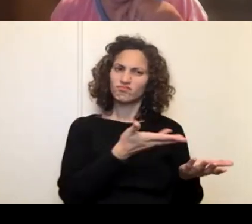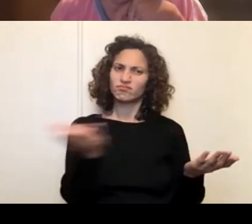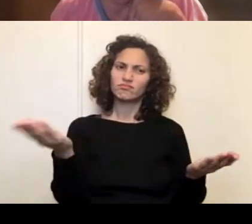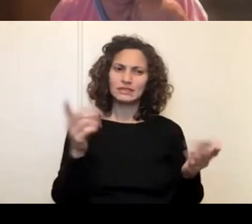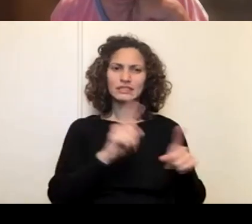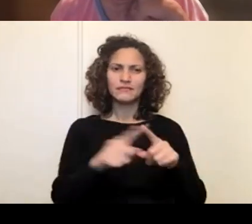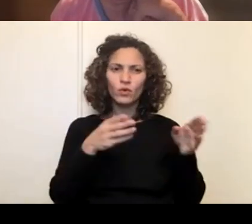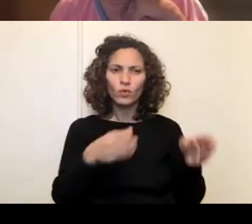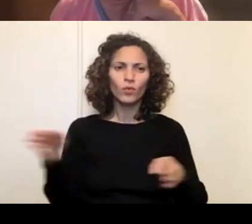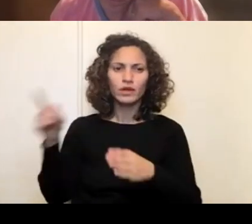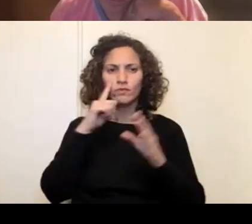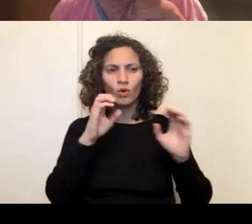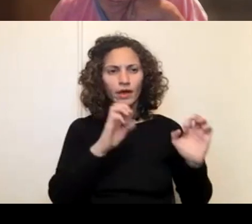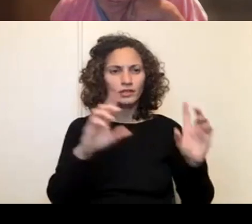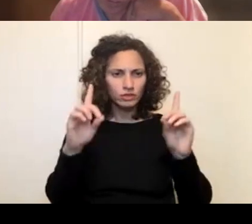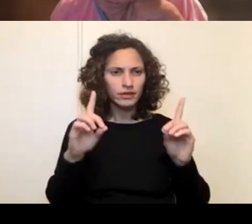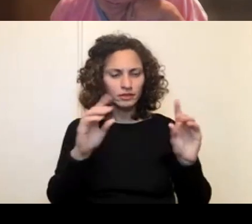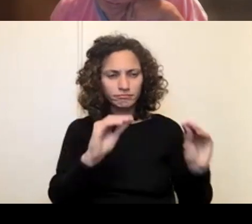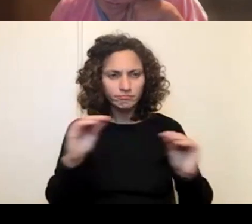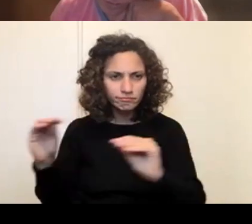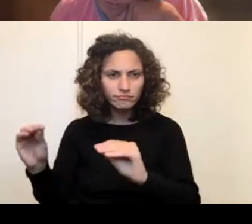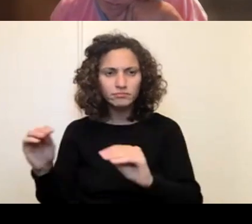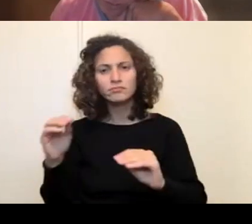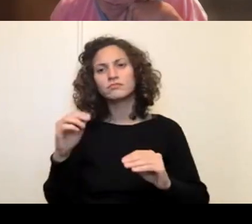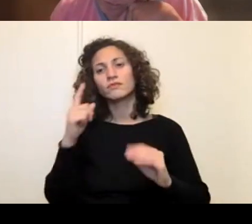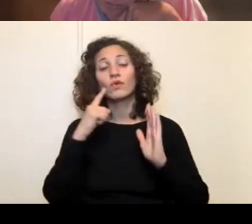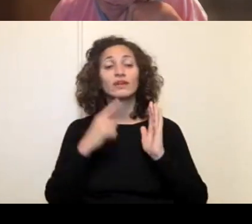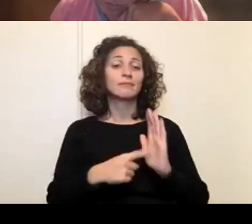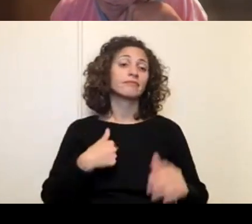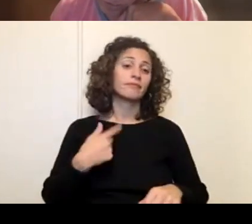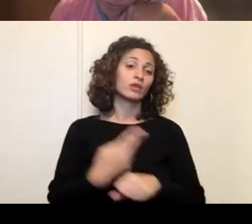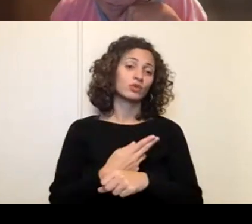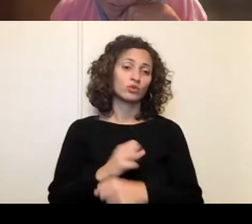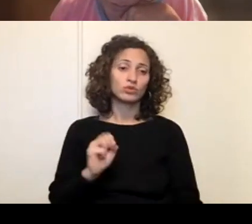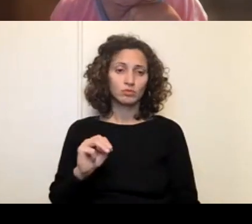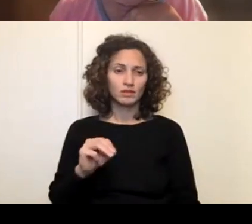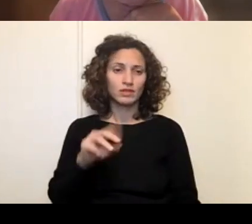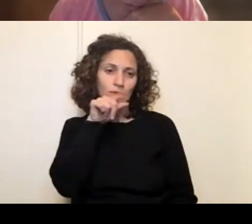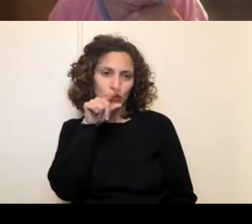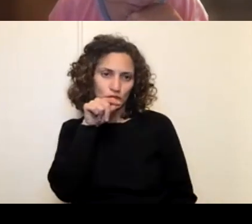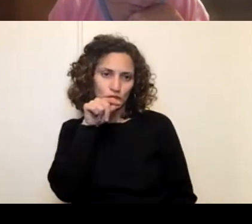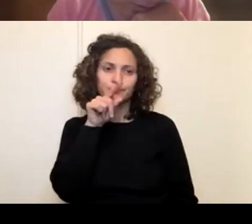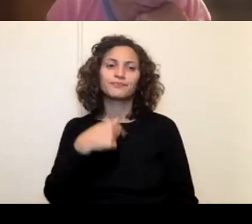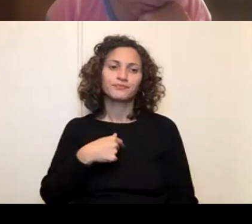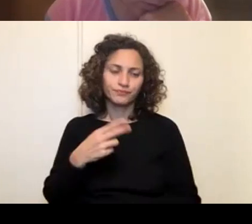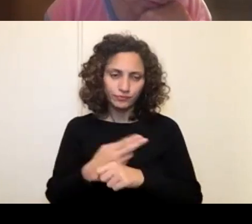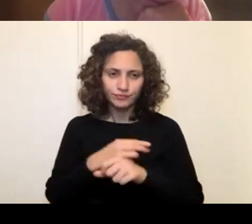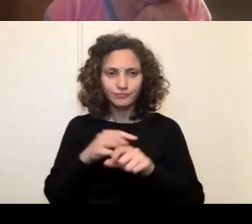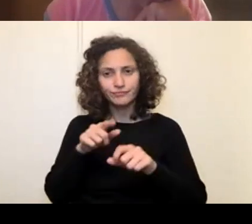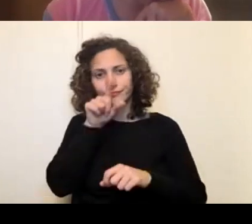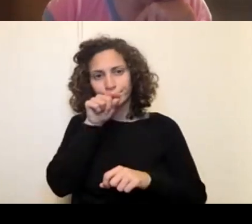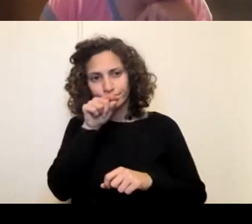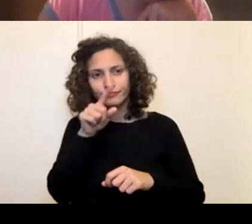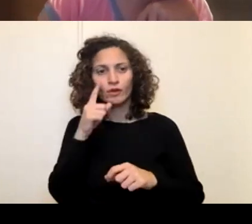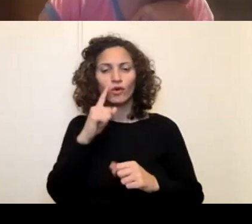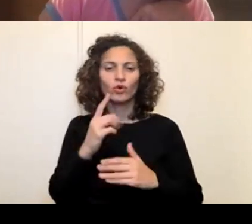utilizing like, for instance, I use social media. I use Twitter a lot of times to